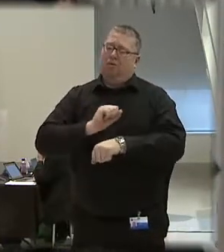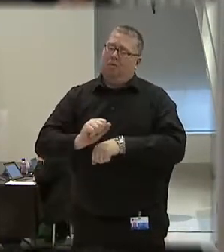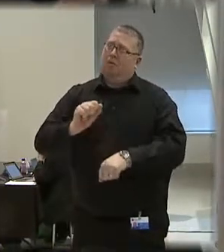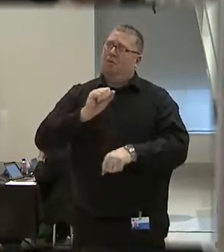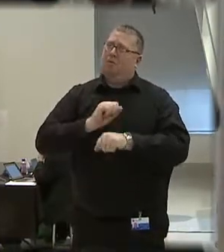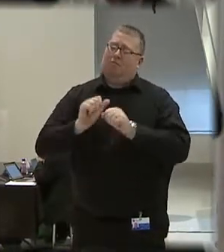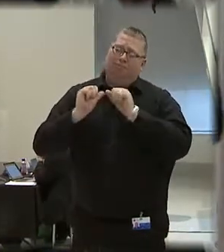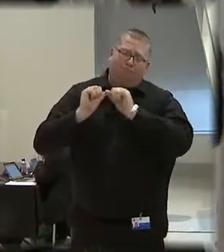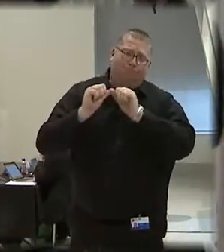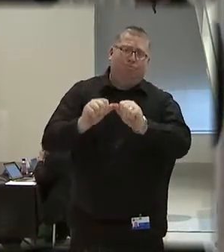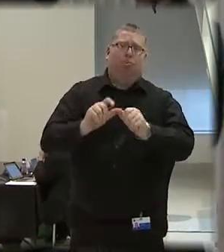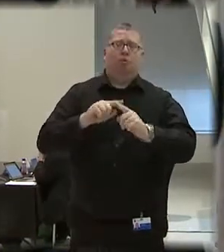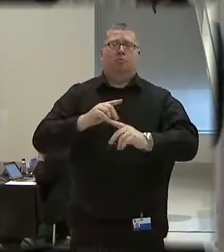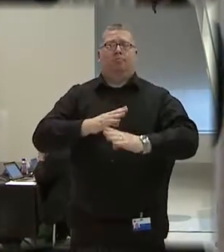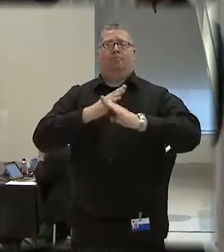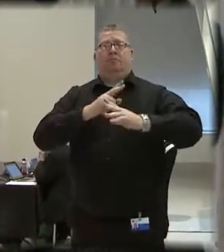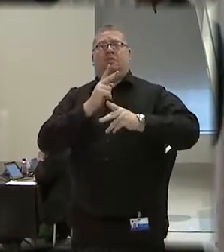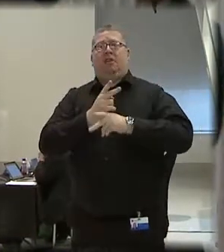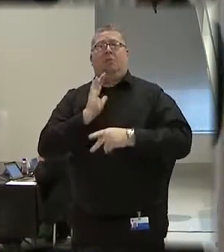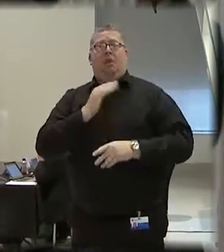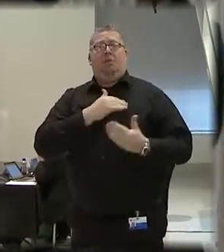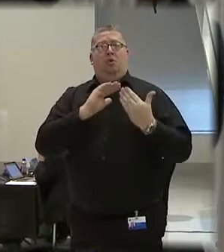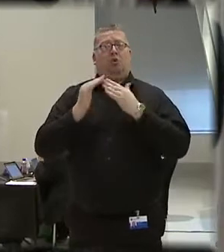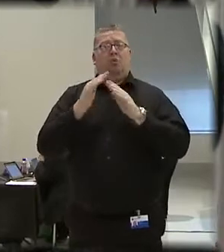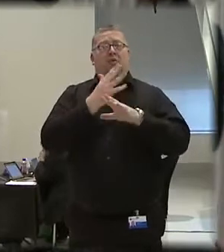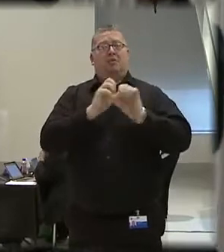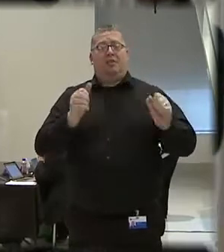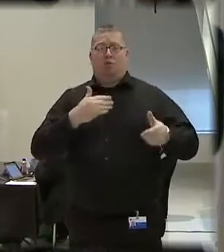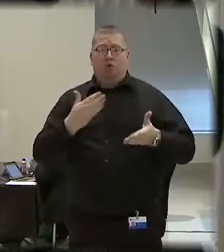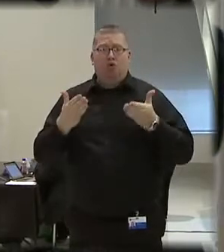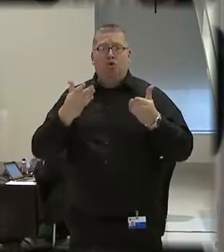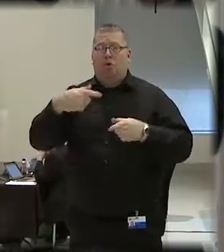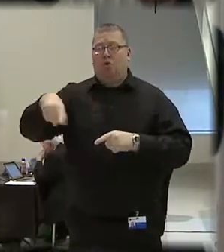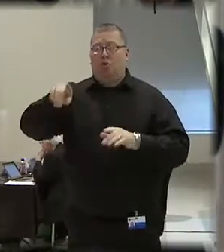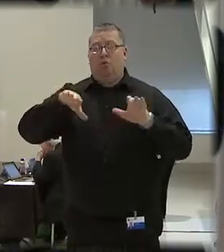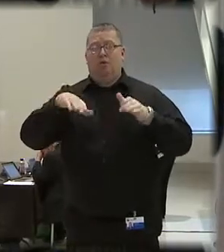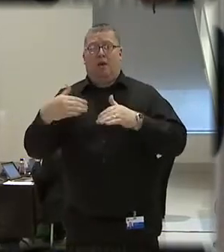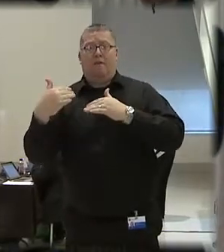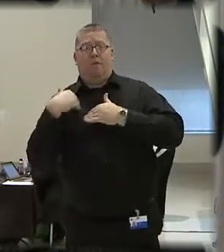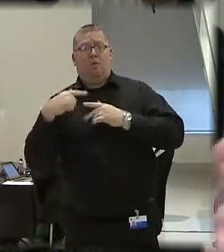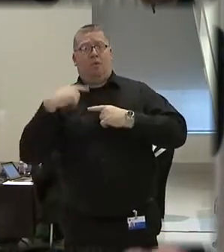communities safe. We urge the task force to strongly consider the views of our members,